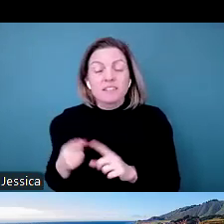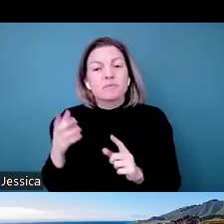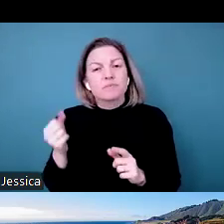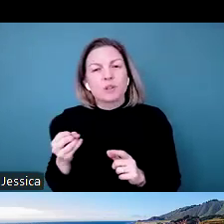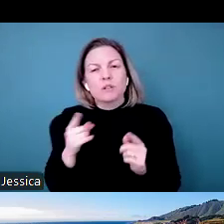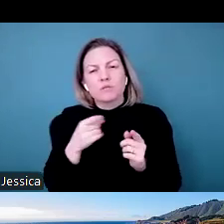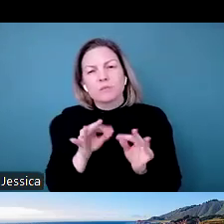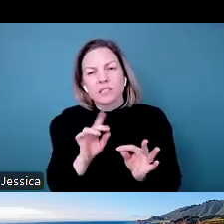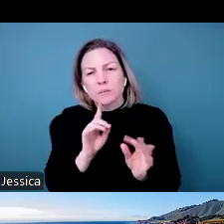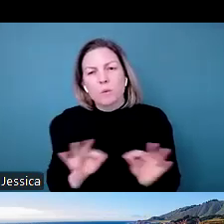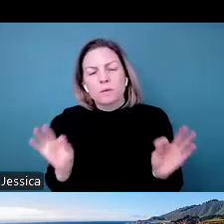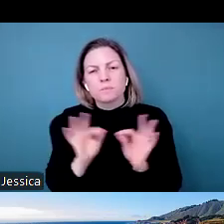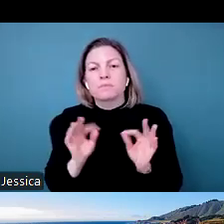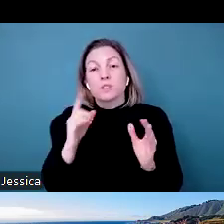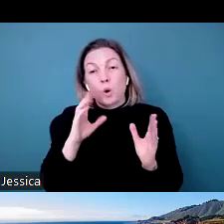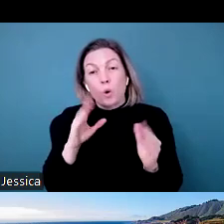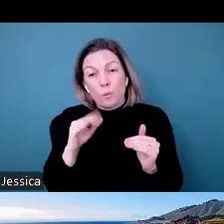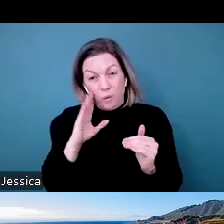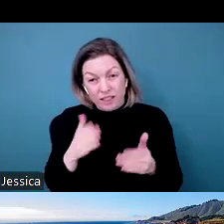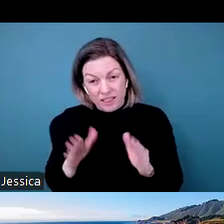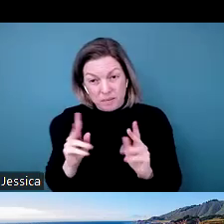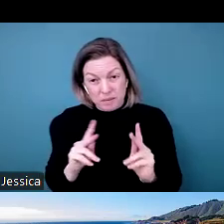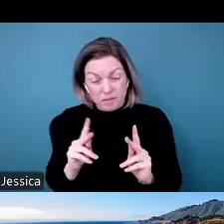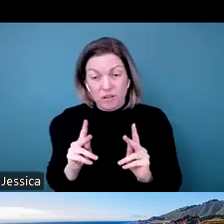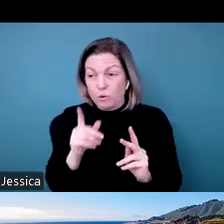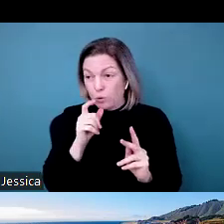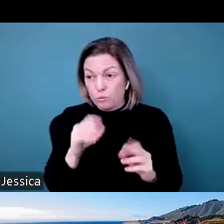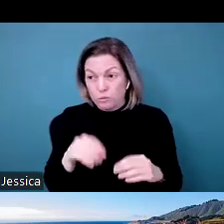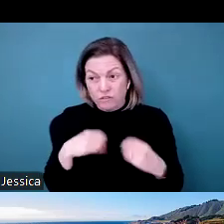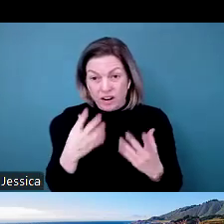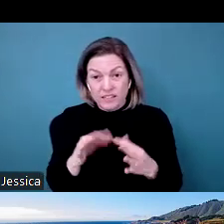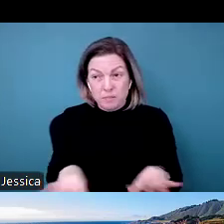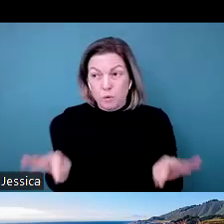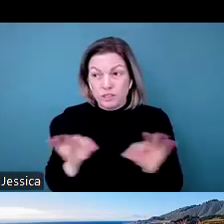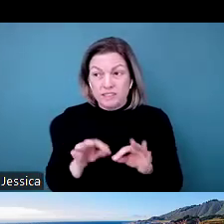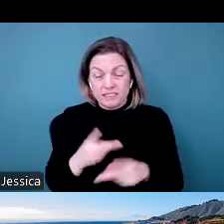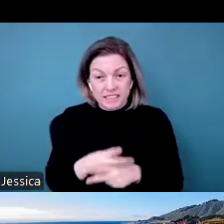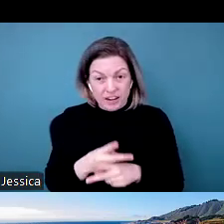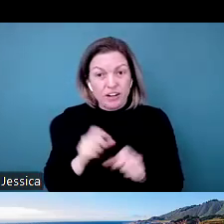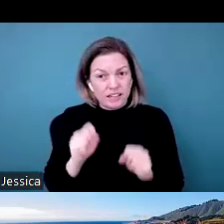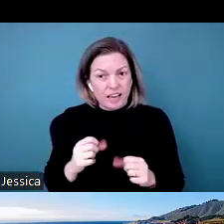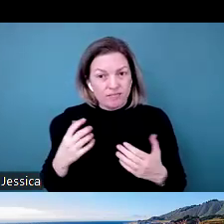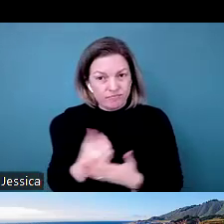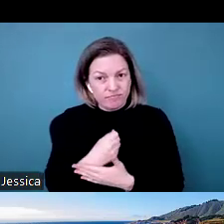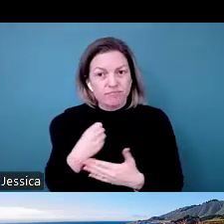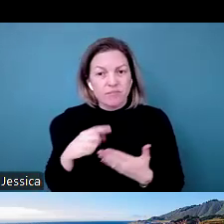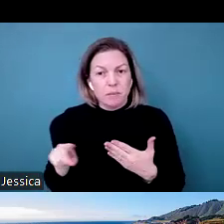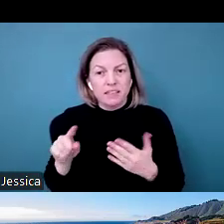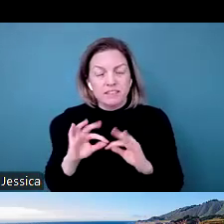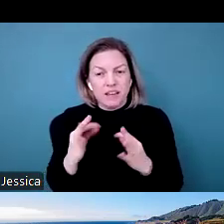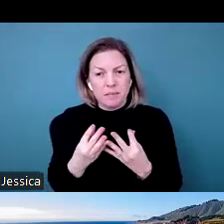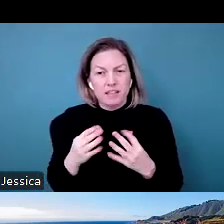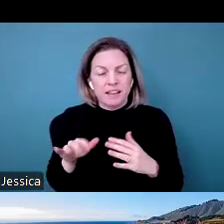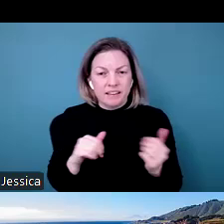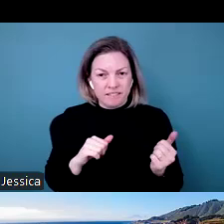will allow more people who are providing that really important care to be able to take advantage of paid family leave, and hopefully